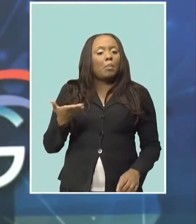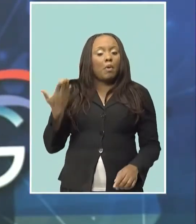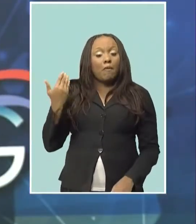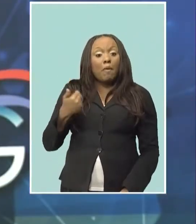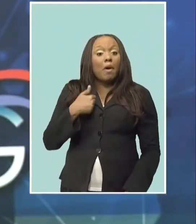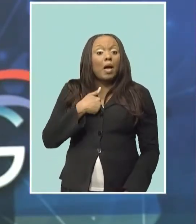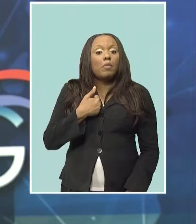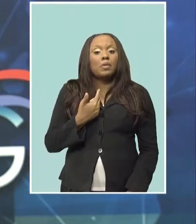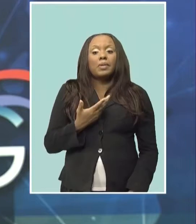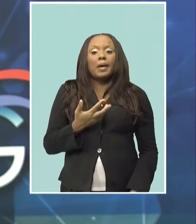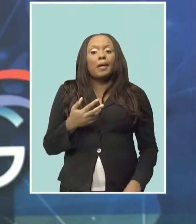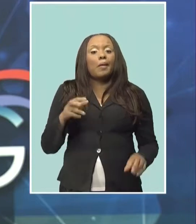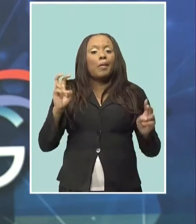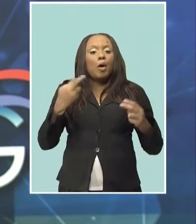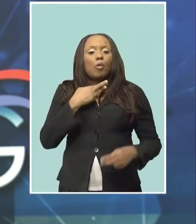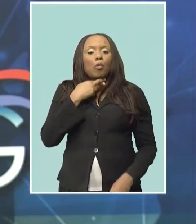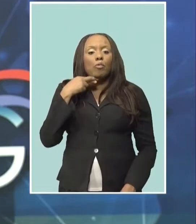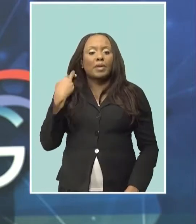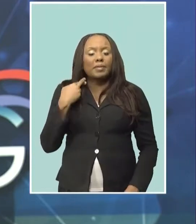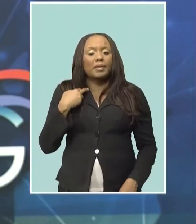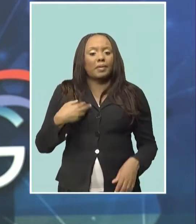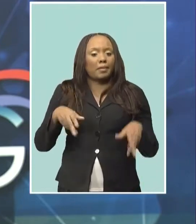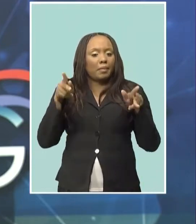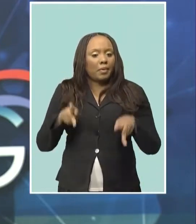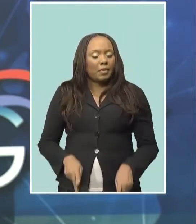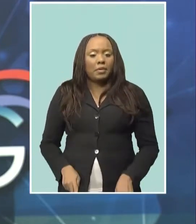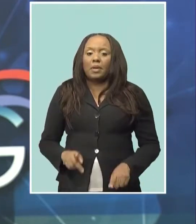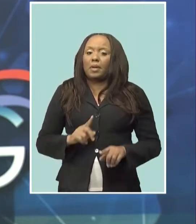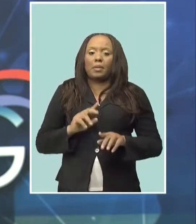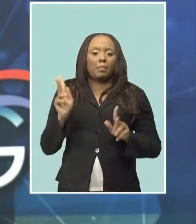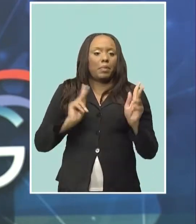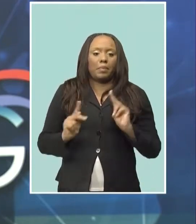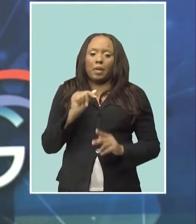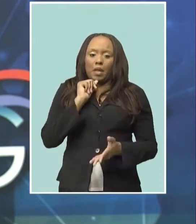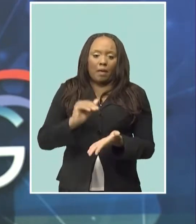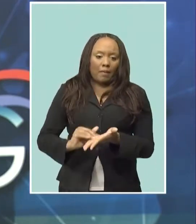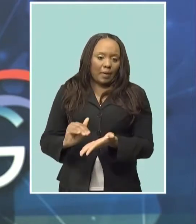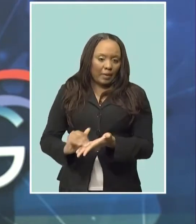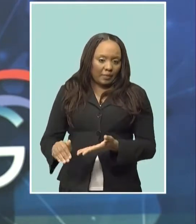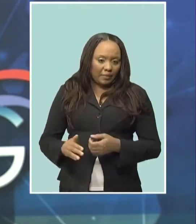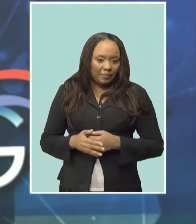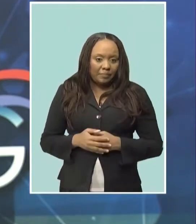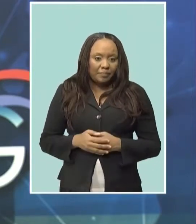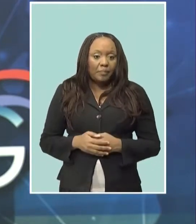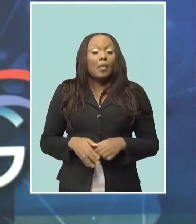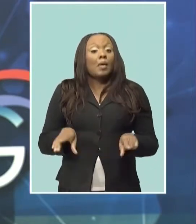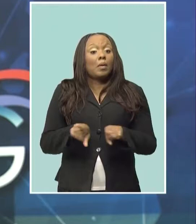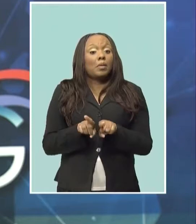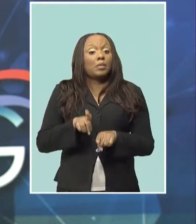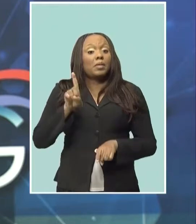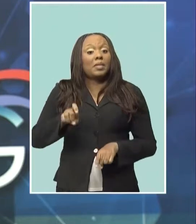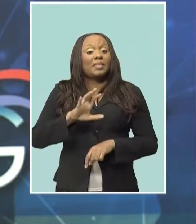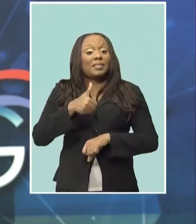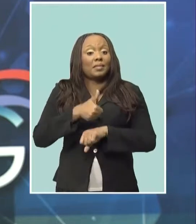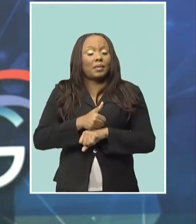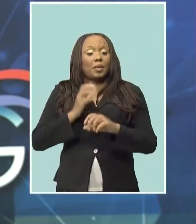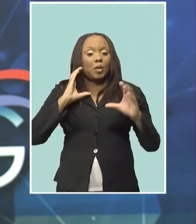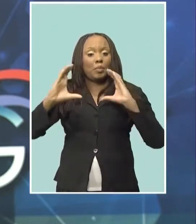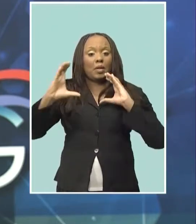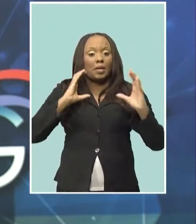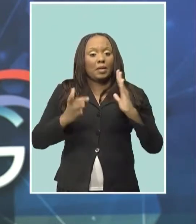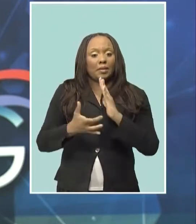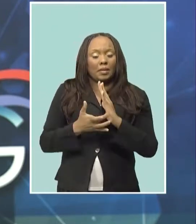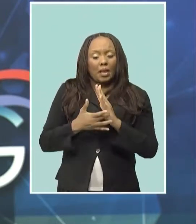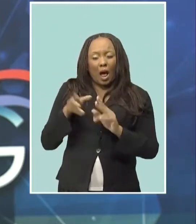that communities need cutting-edge communication technology so that they can network in real time as they keep an eye on